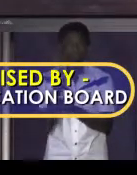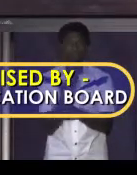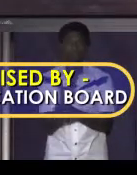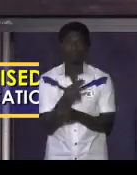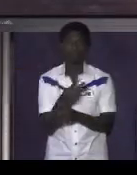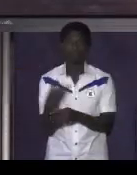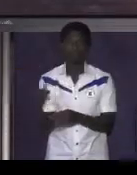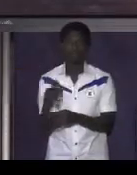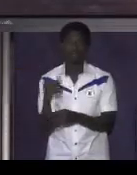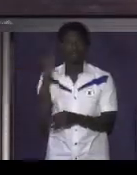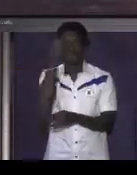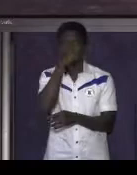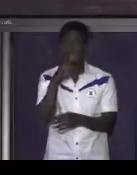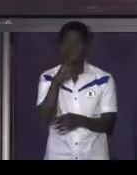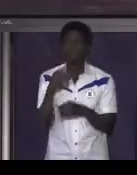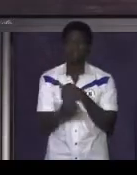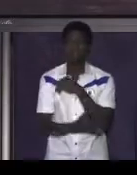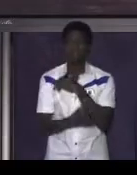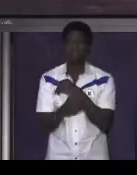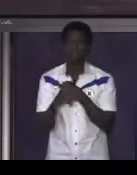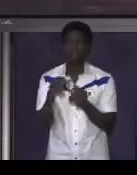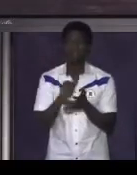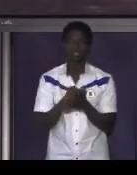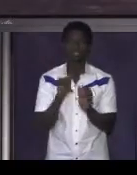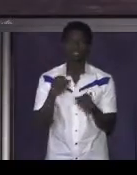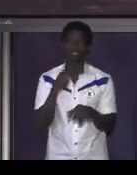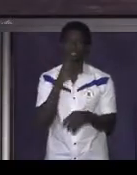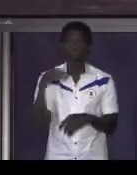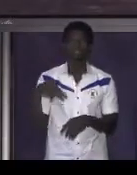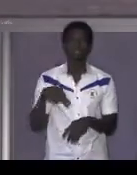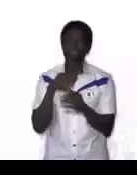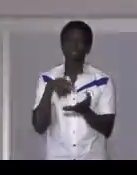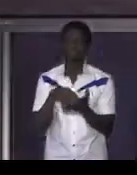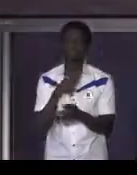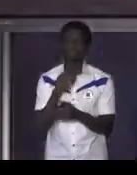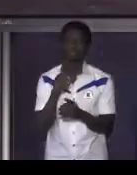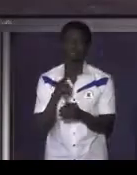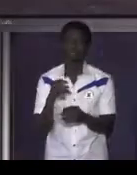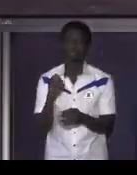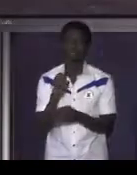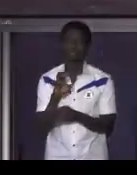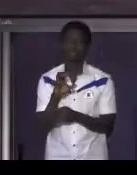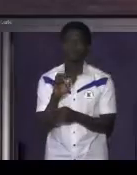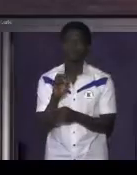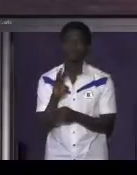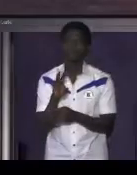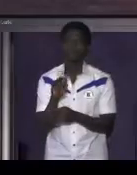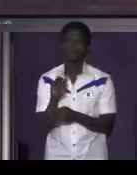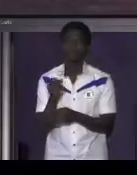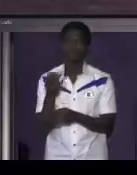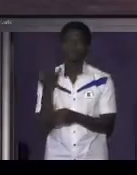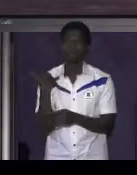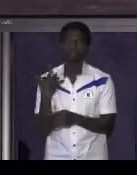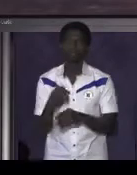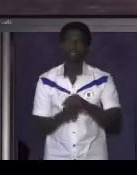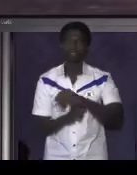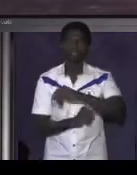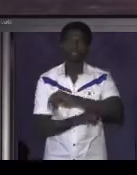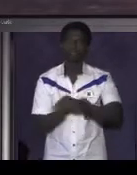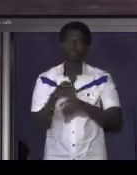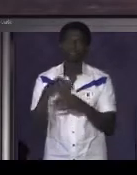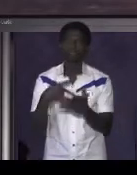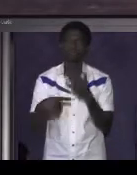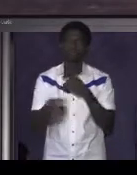West African countries that could be members of ECOWAS. ECOWAS was established in what